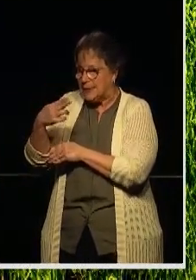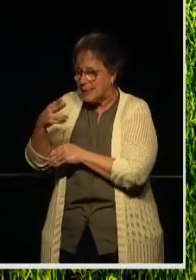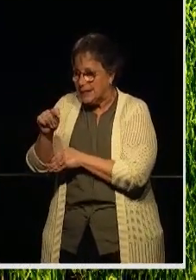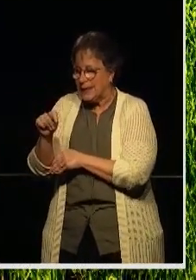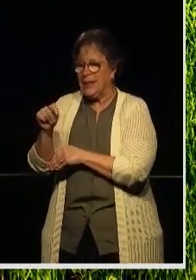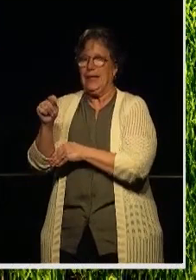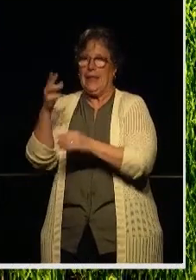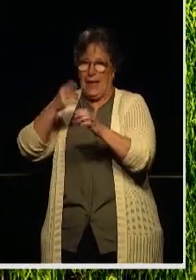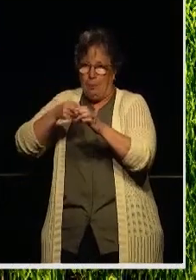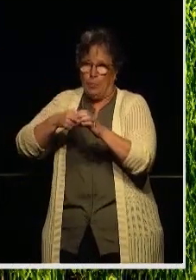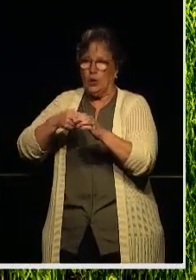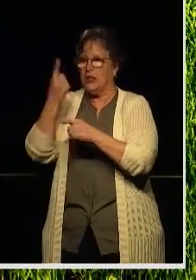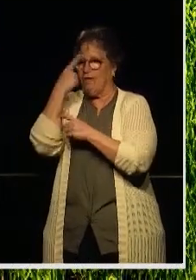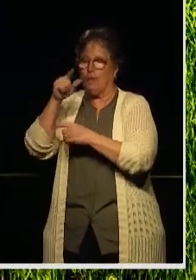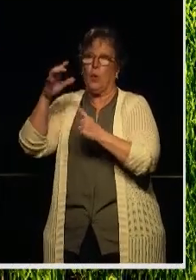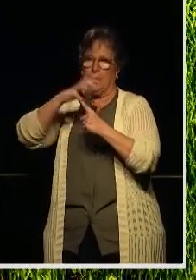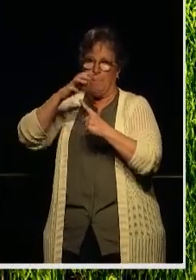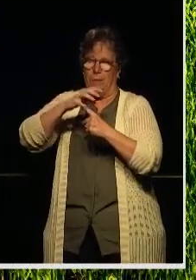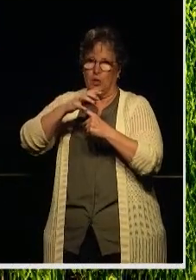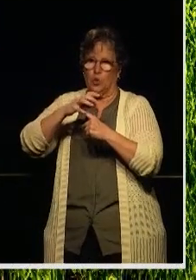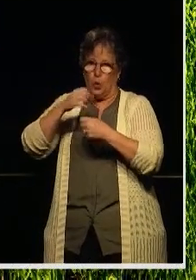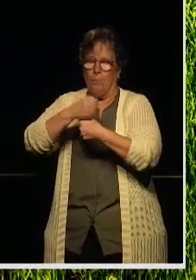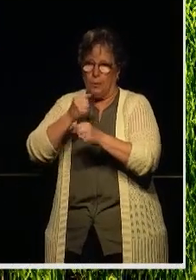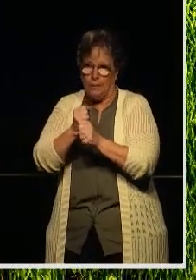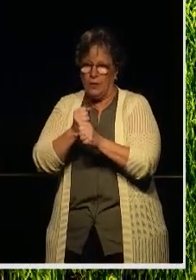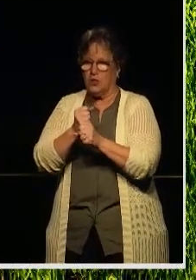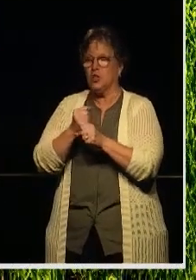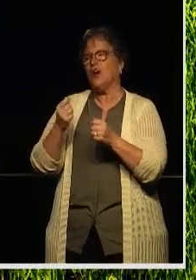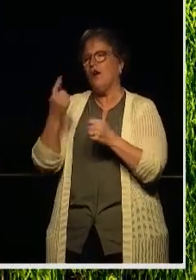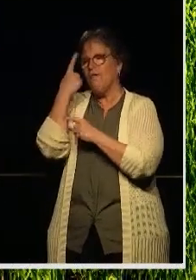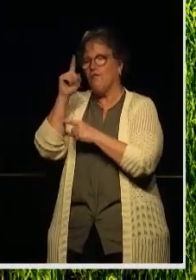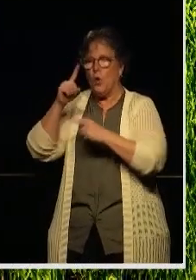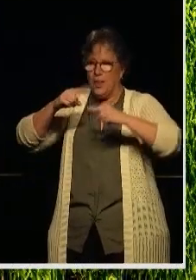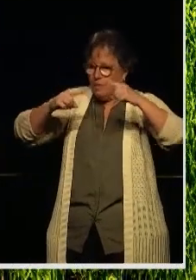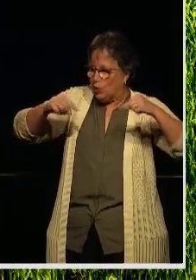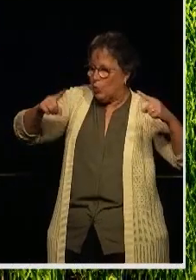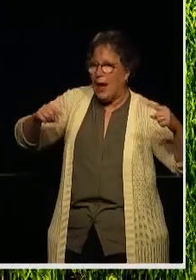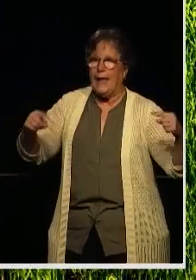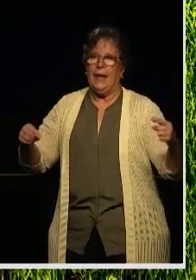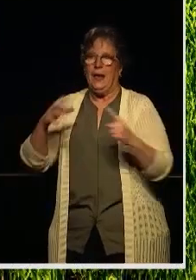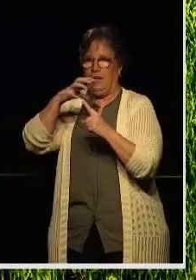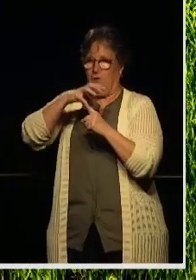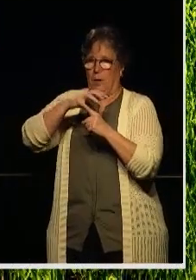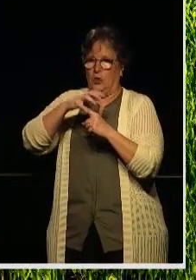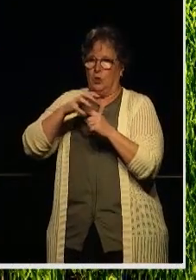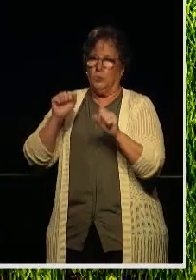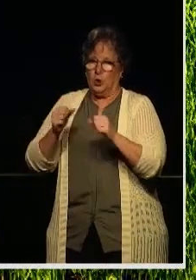further increase the quality, yield, and variety of mushrooms grown by these farmers.